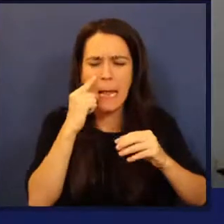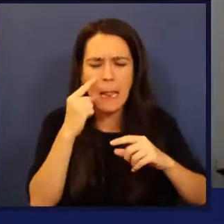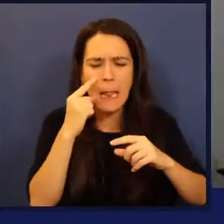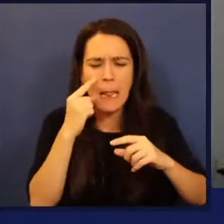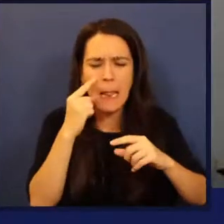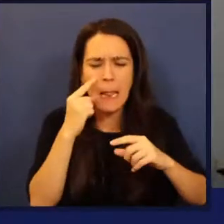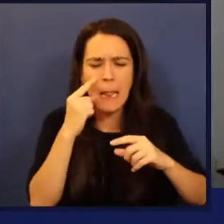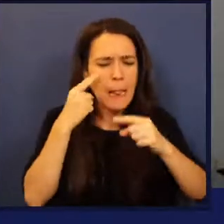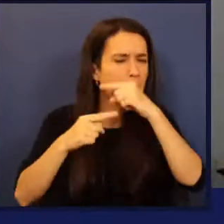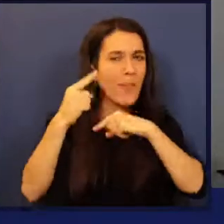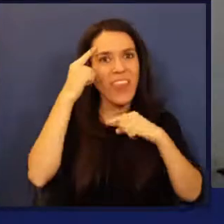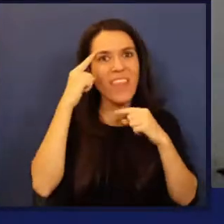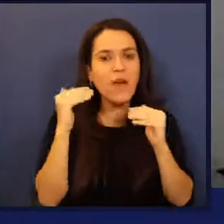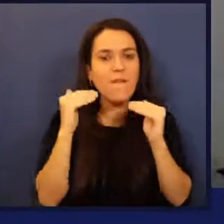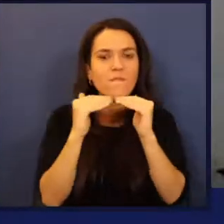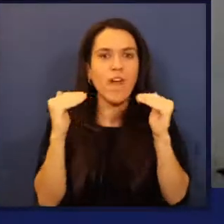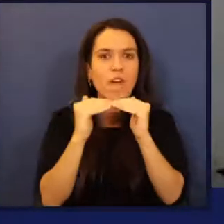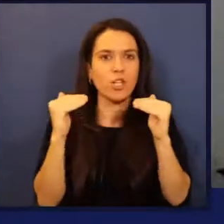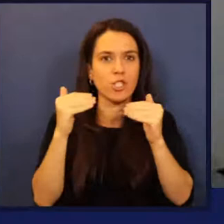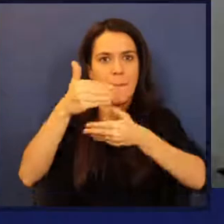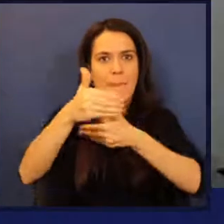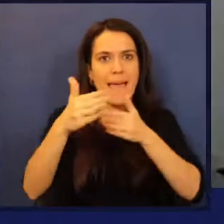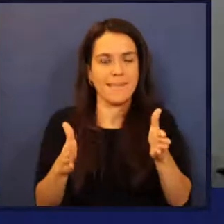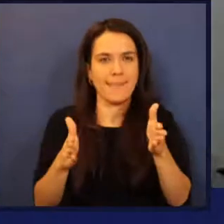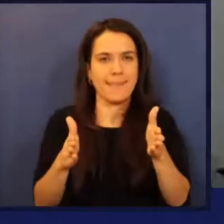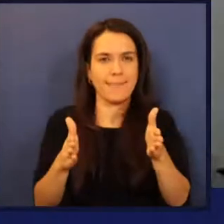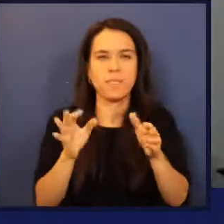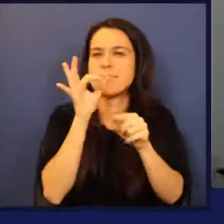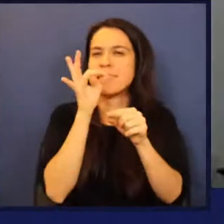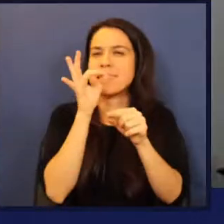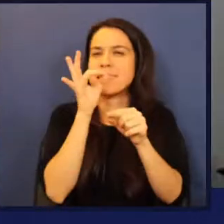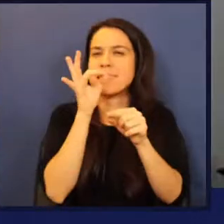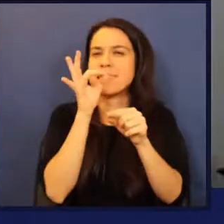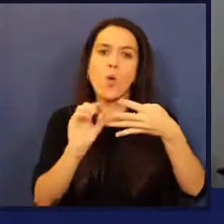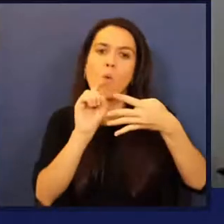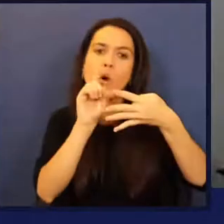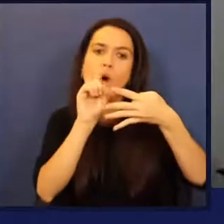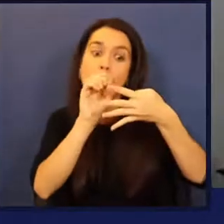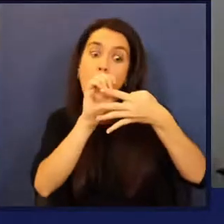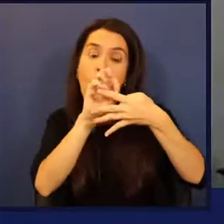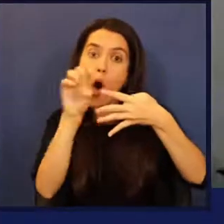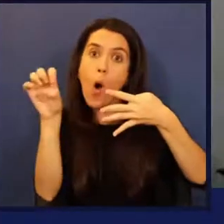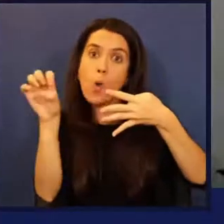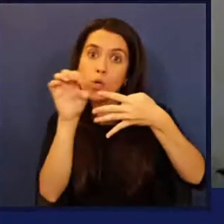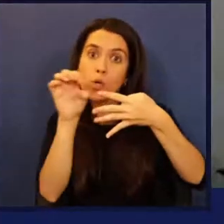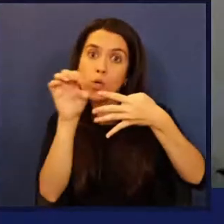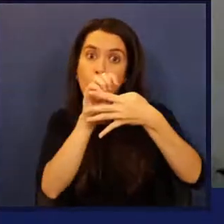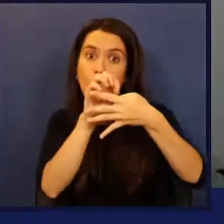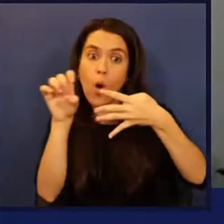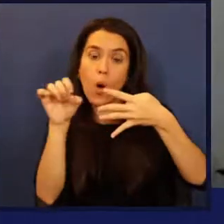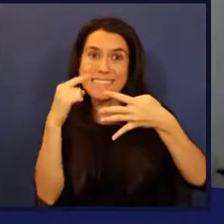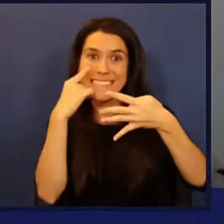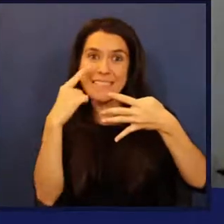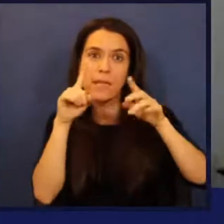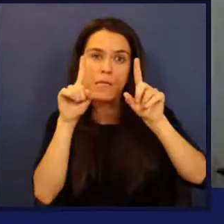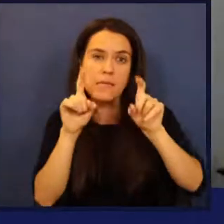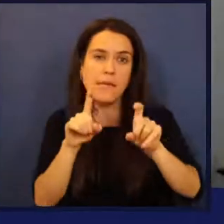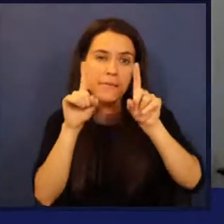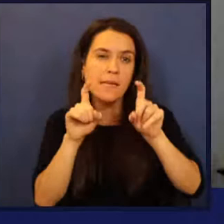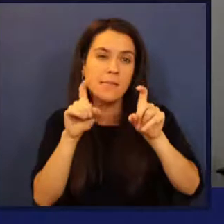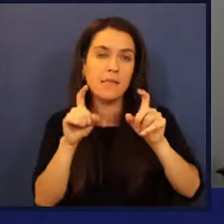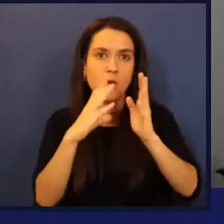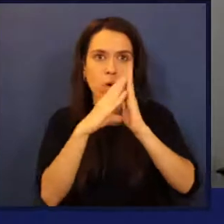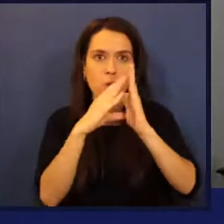fairness package, a simple line of code that you would execute upon testing your model, just to say,